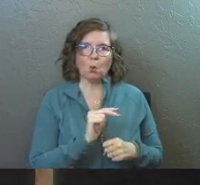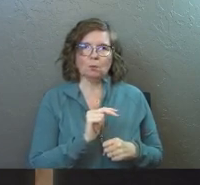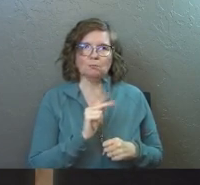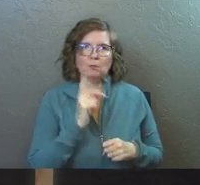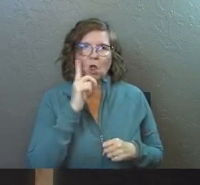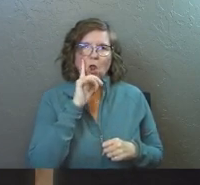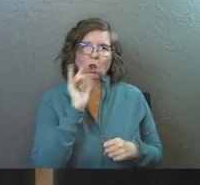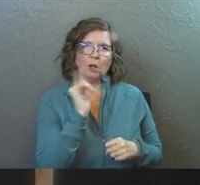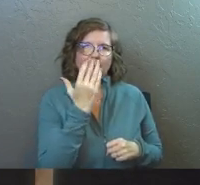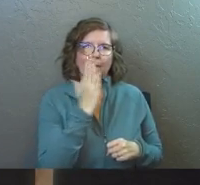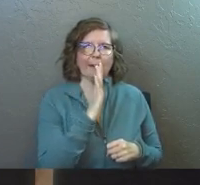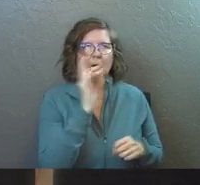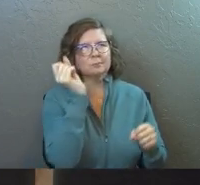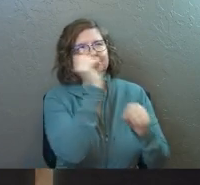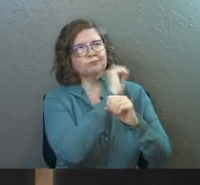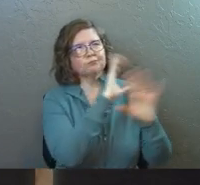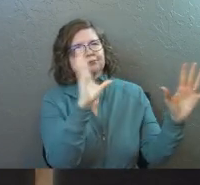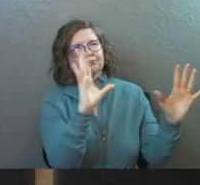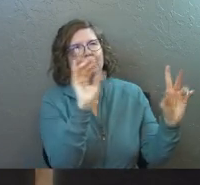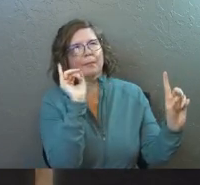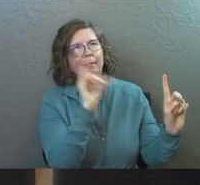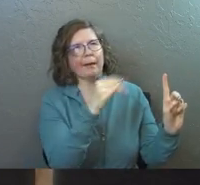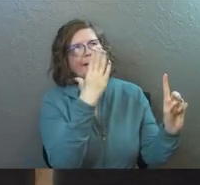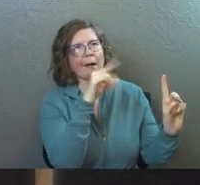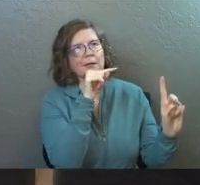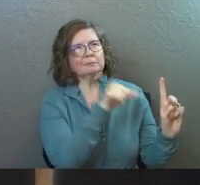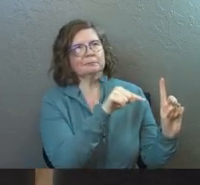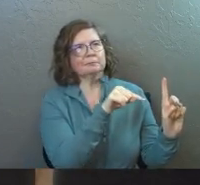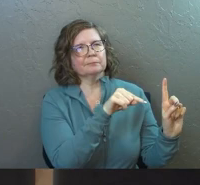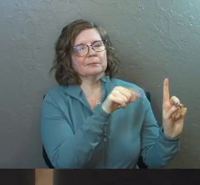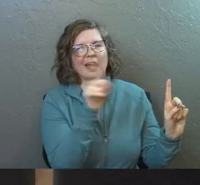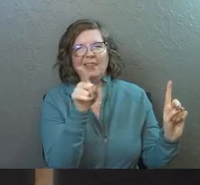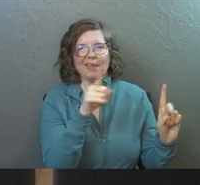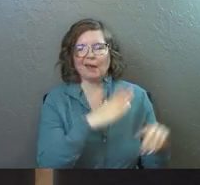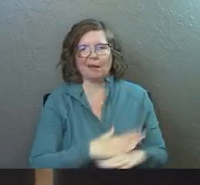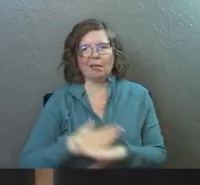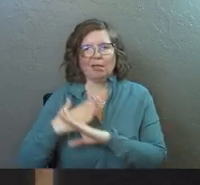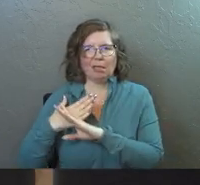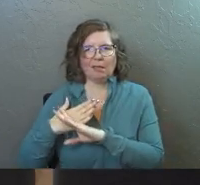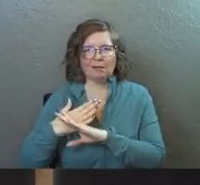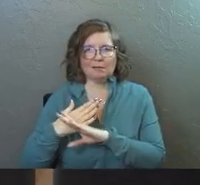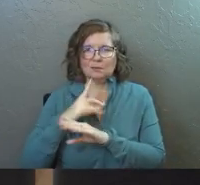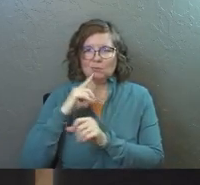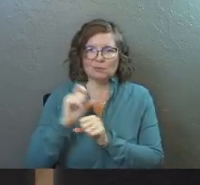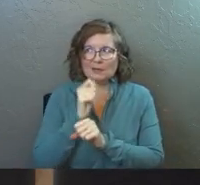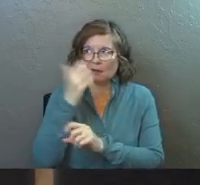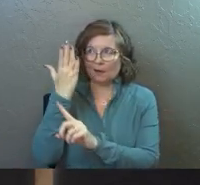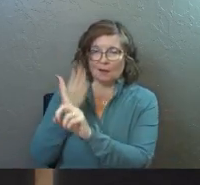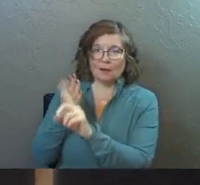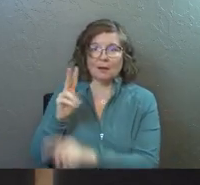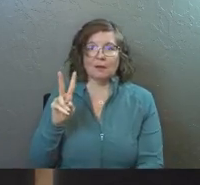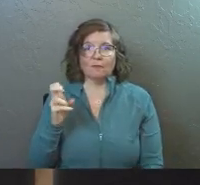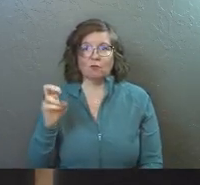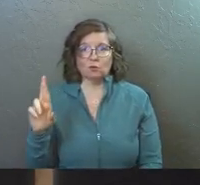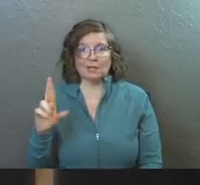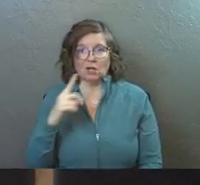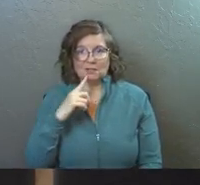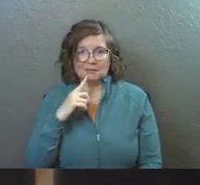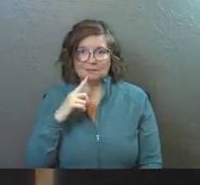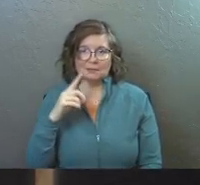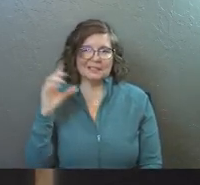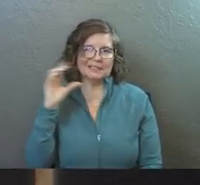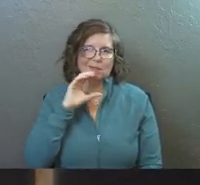of God in our own minds. And that gets in the way. So Voltaire said this, and